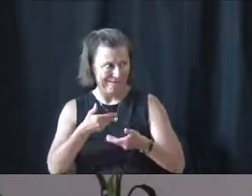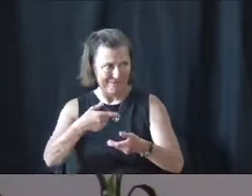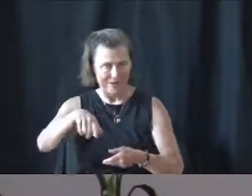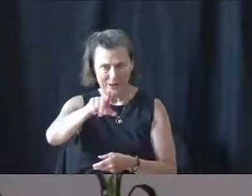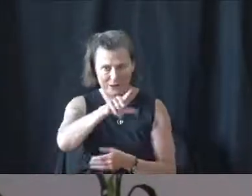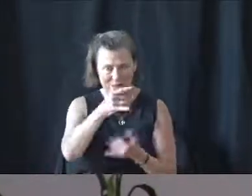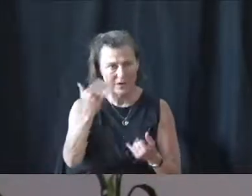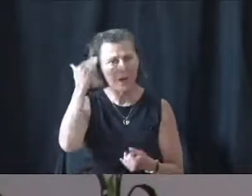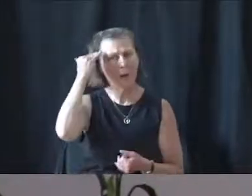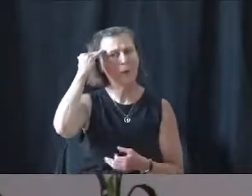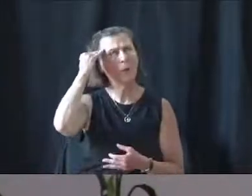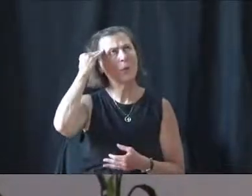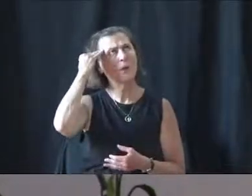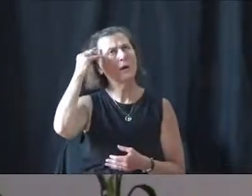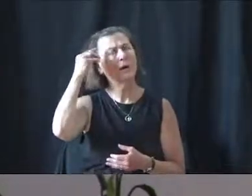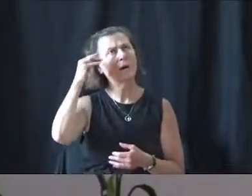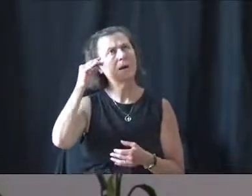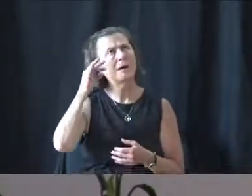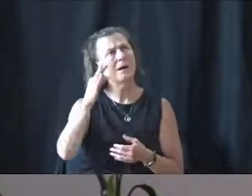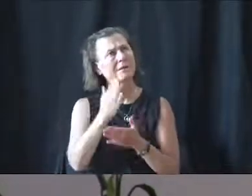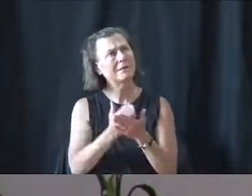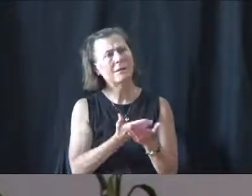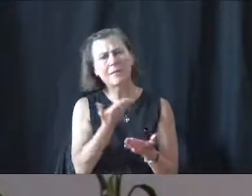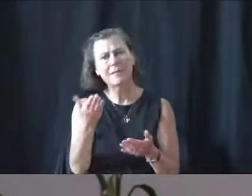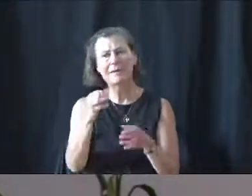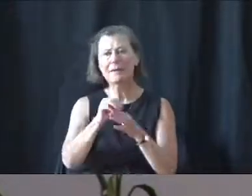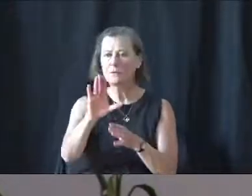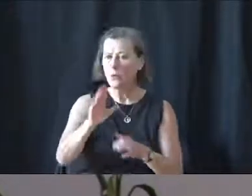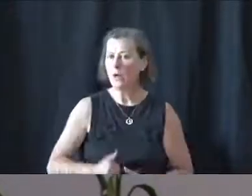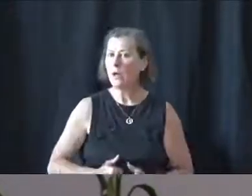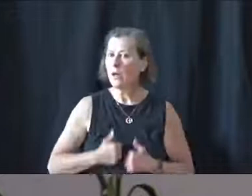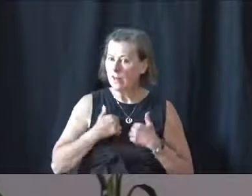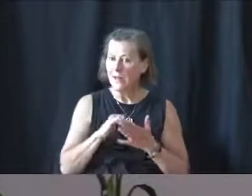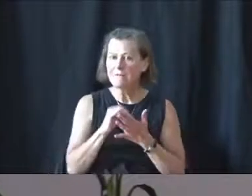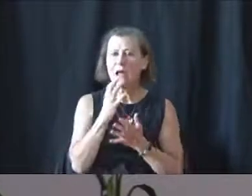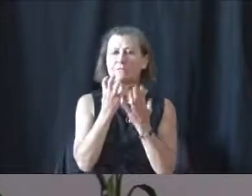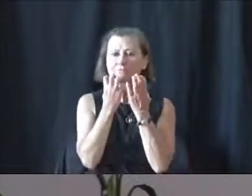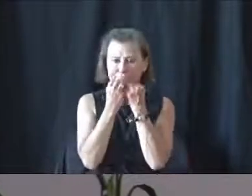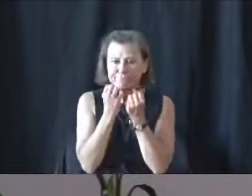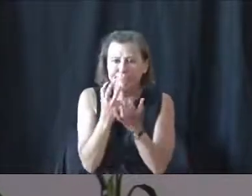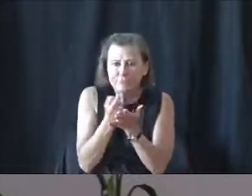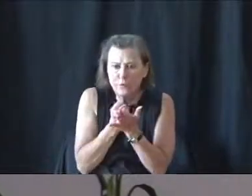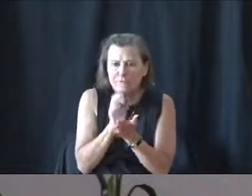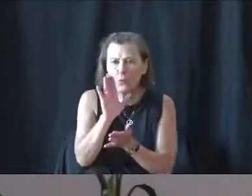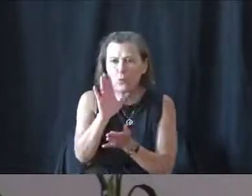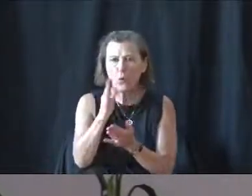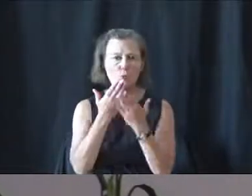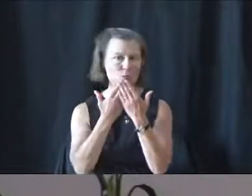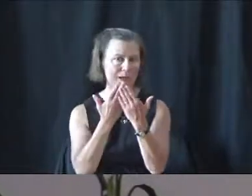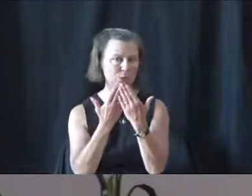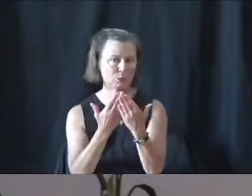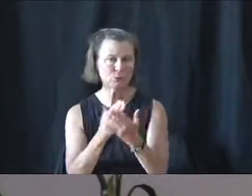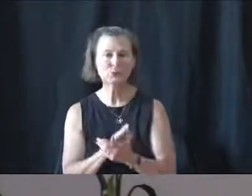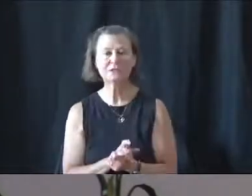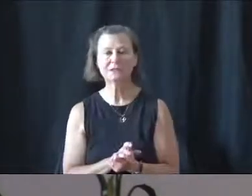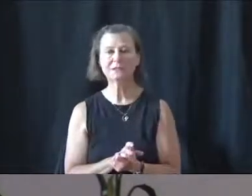become aware of some things in your life that are deserving of gratitude.